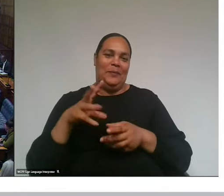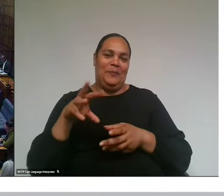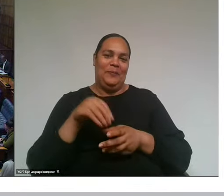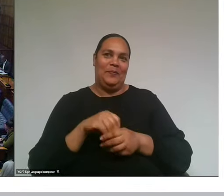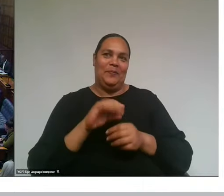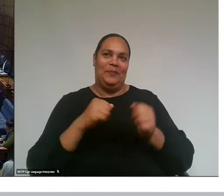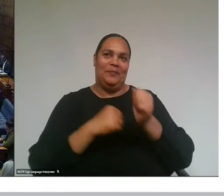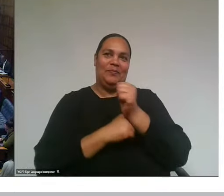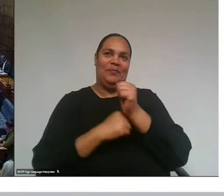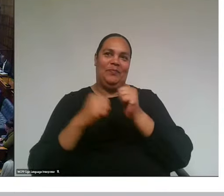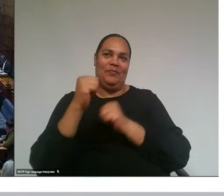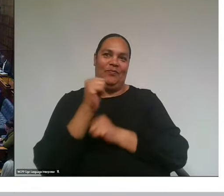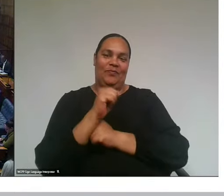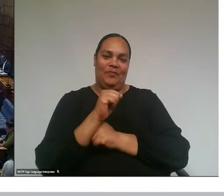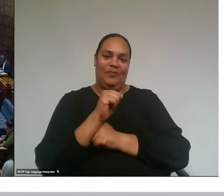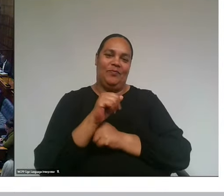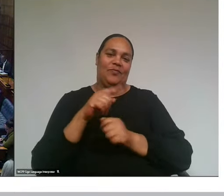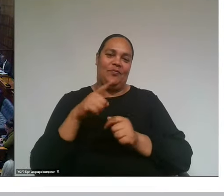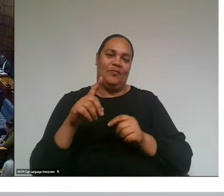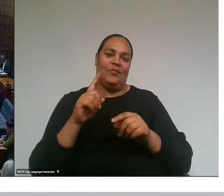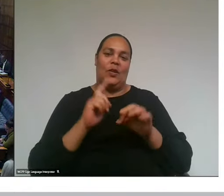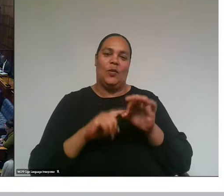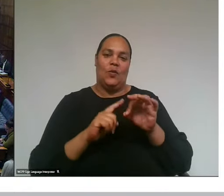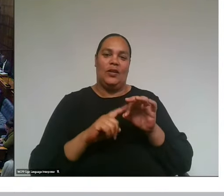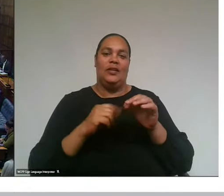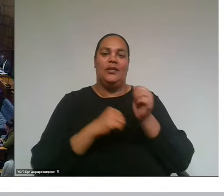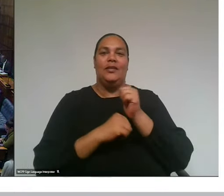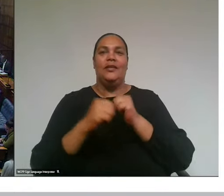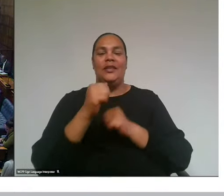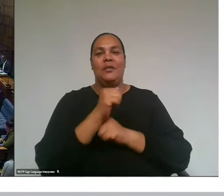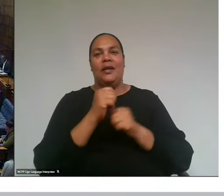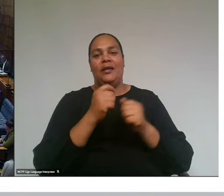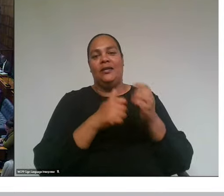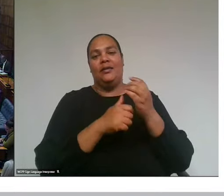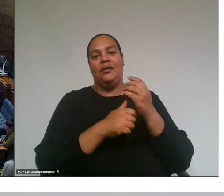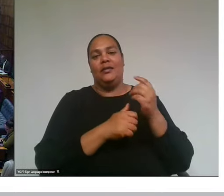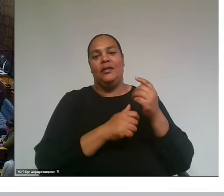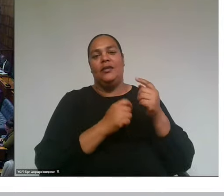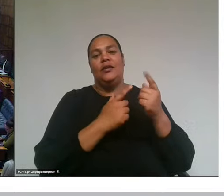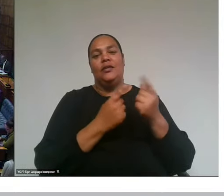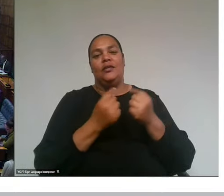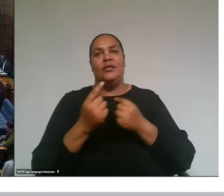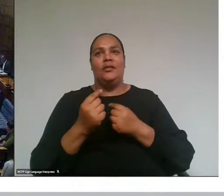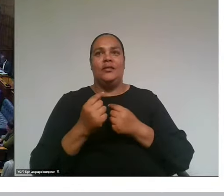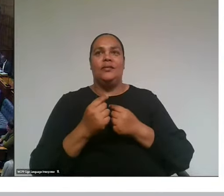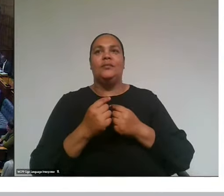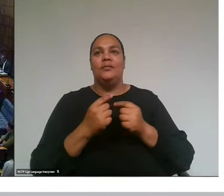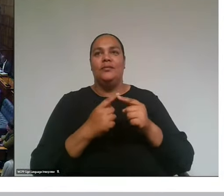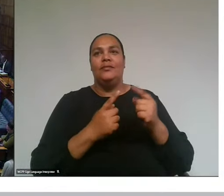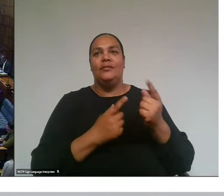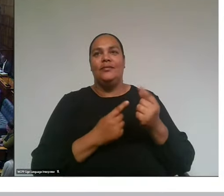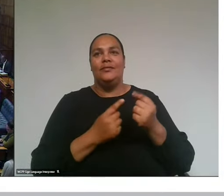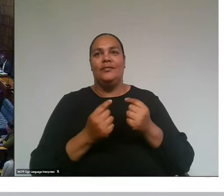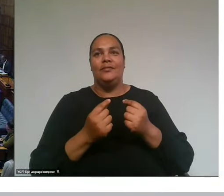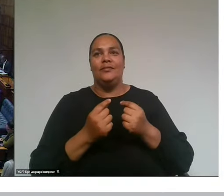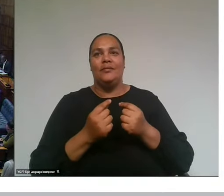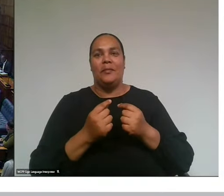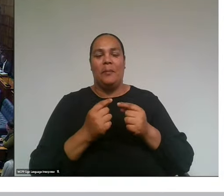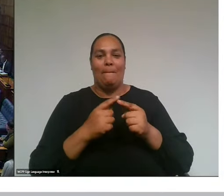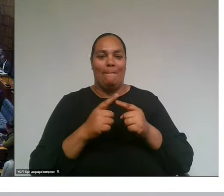structured inequality structur unemployment that has to do with where people are